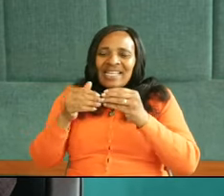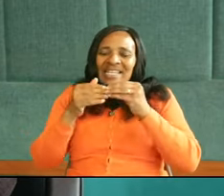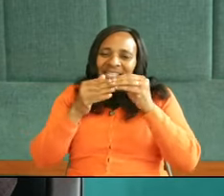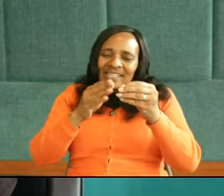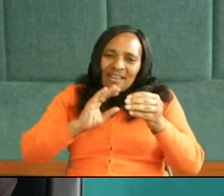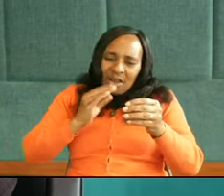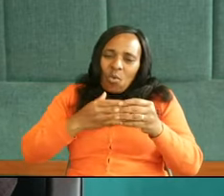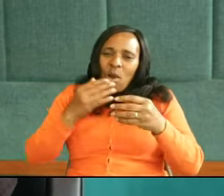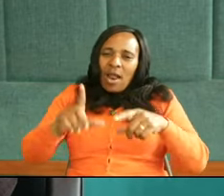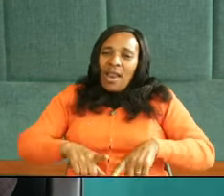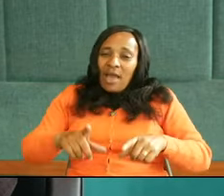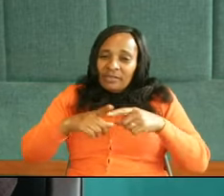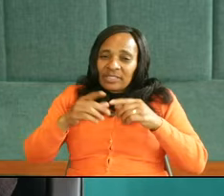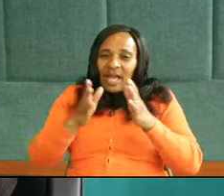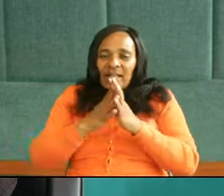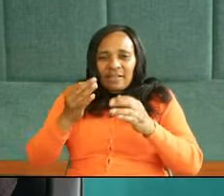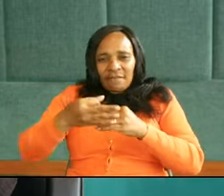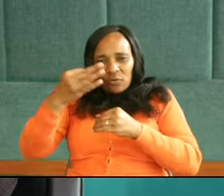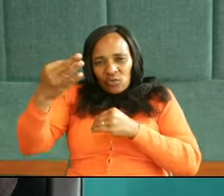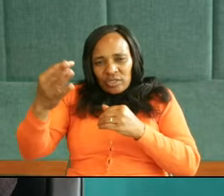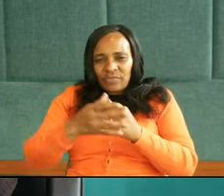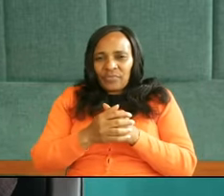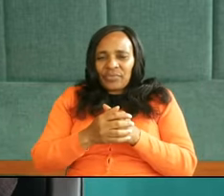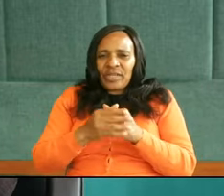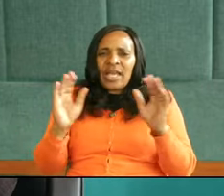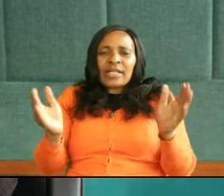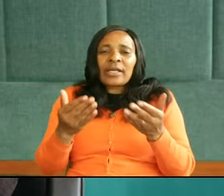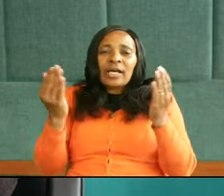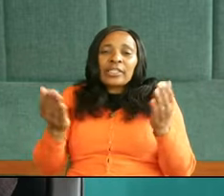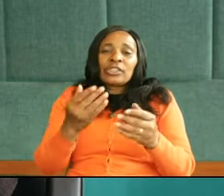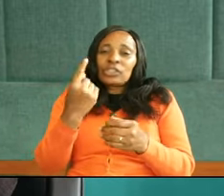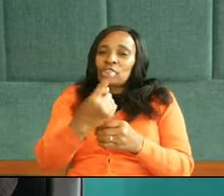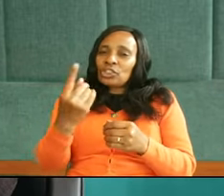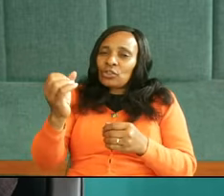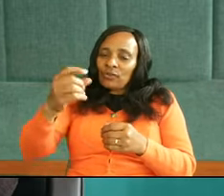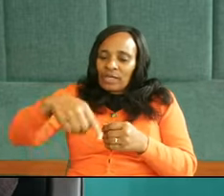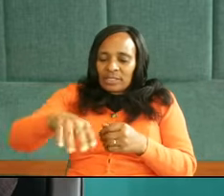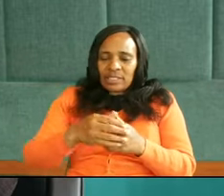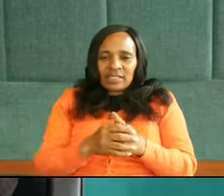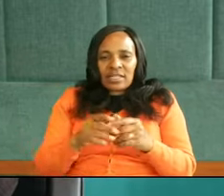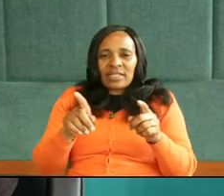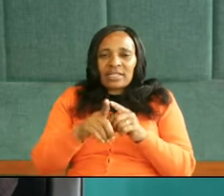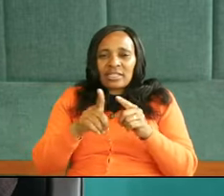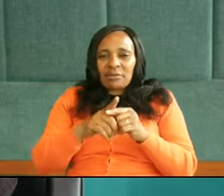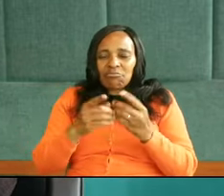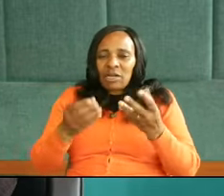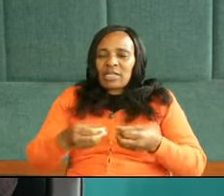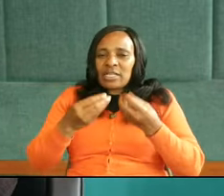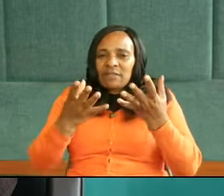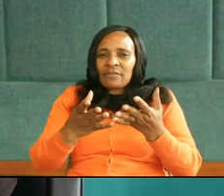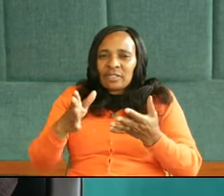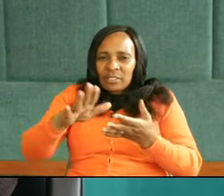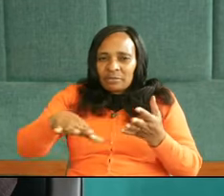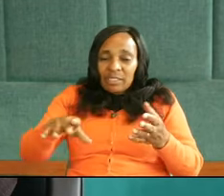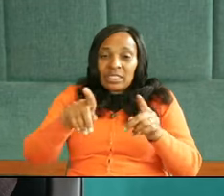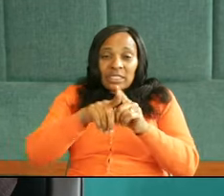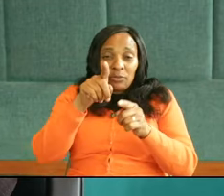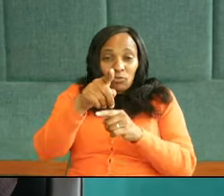our lives, our futures. So I want to encourage each and every one of us, even as we leave this place and for our view as